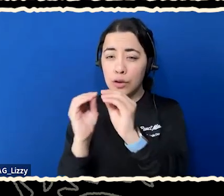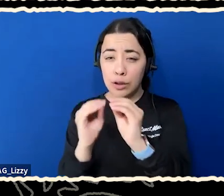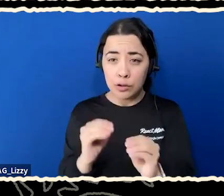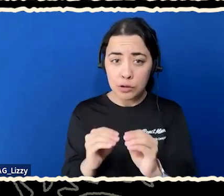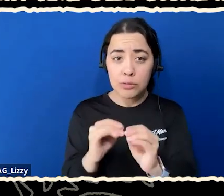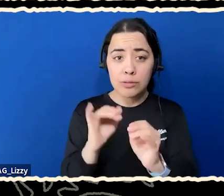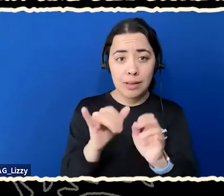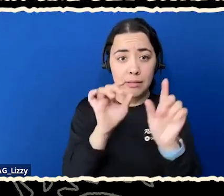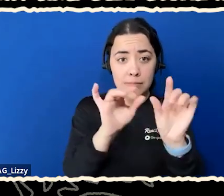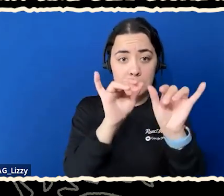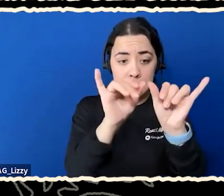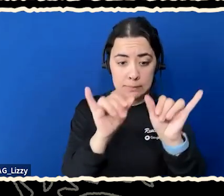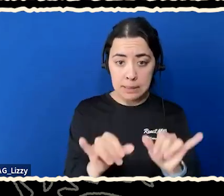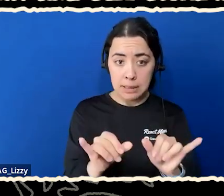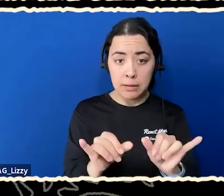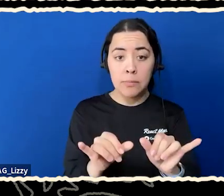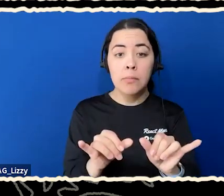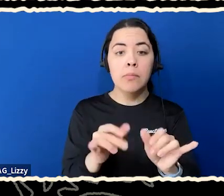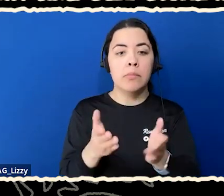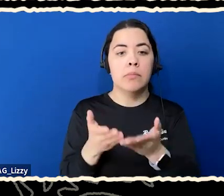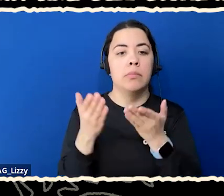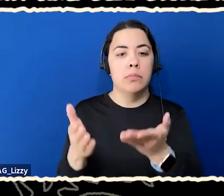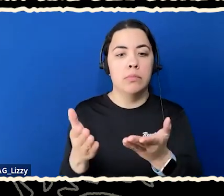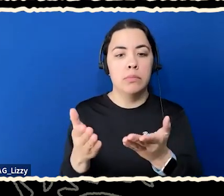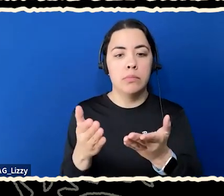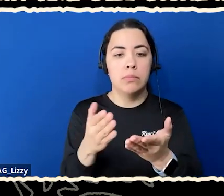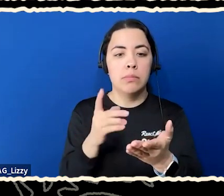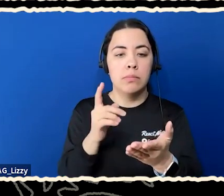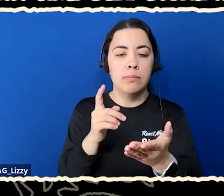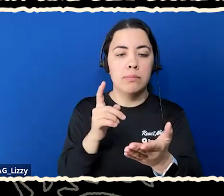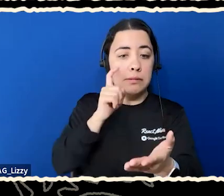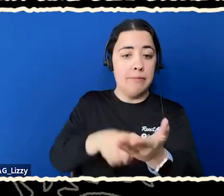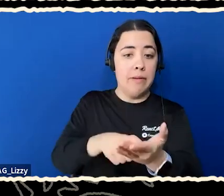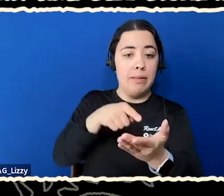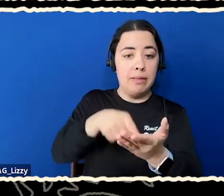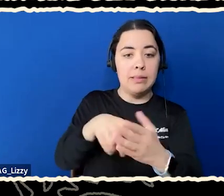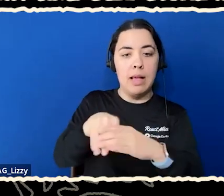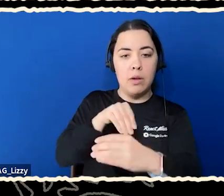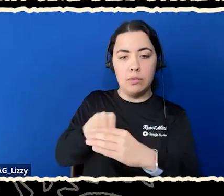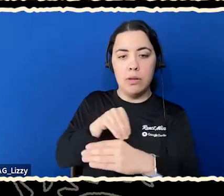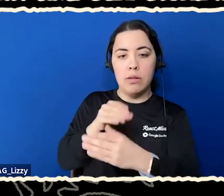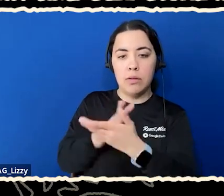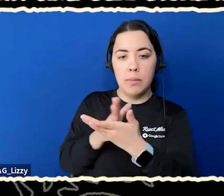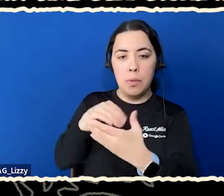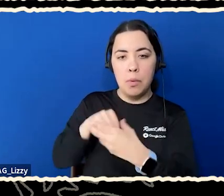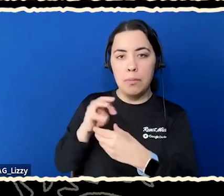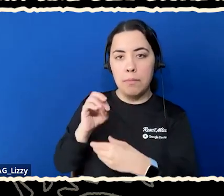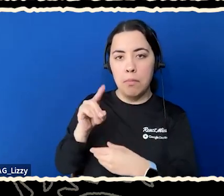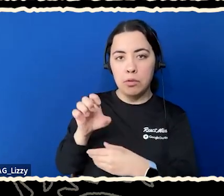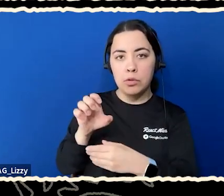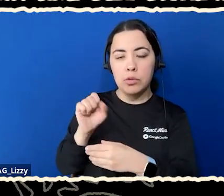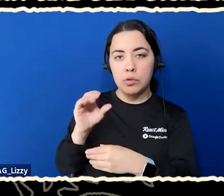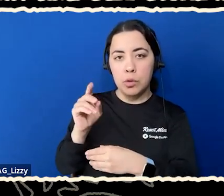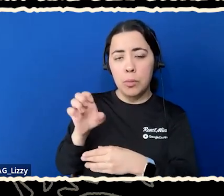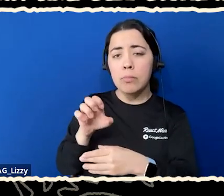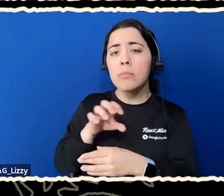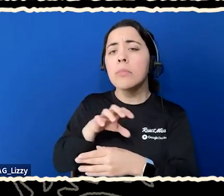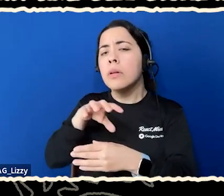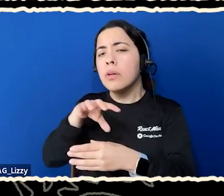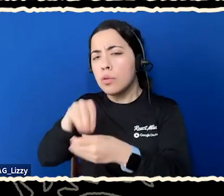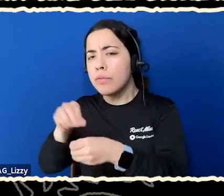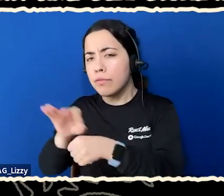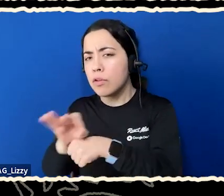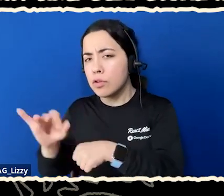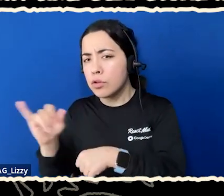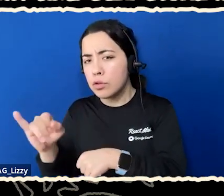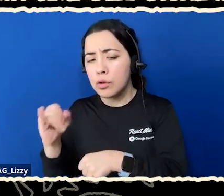module scope. This applies to functions as well. So unless the function depends on data from the component, you